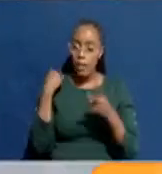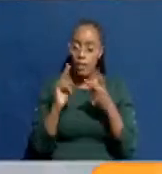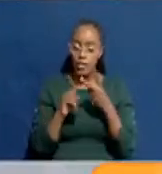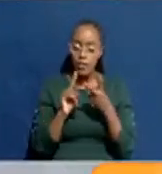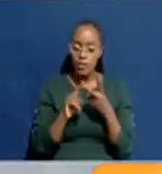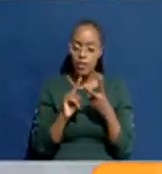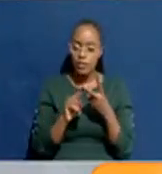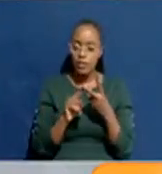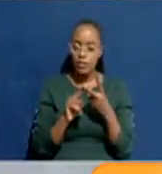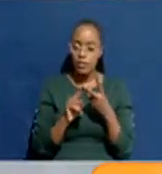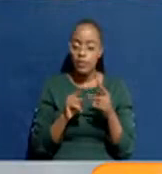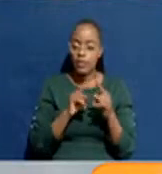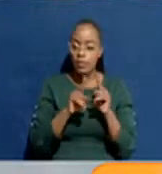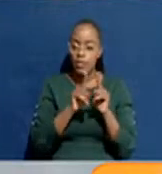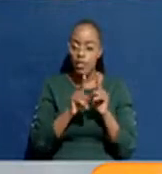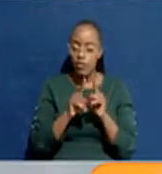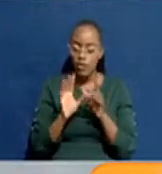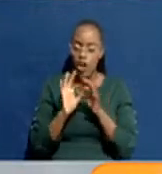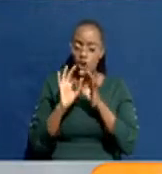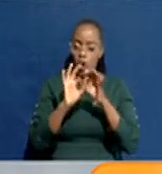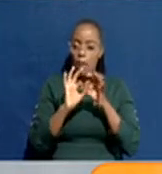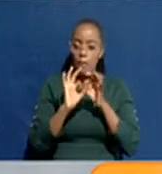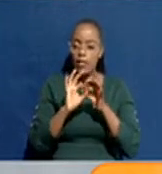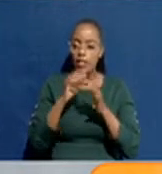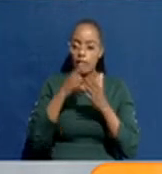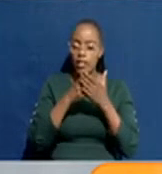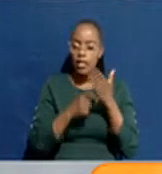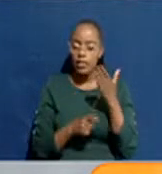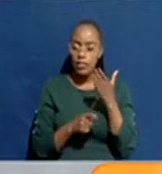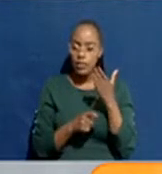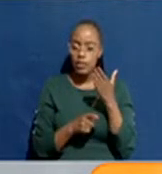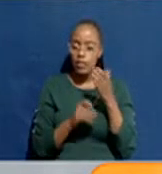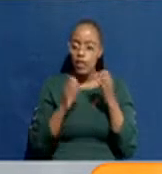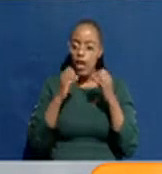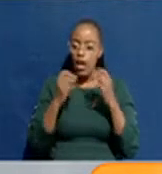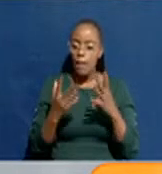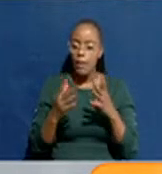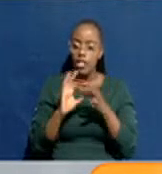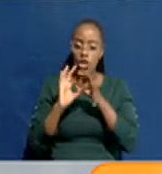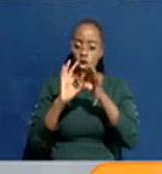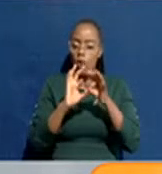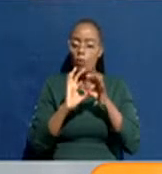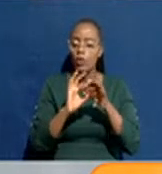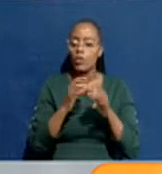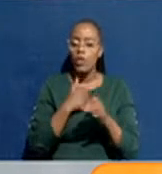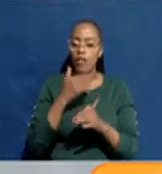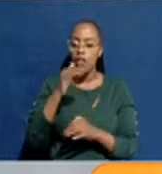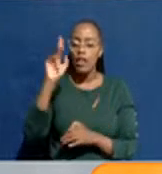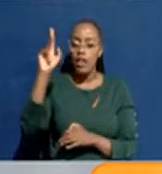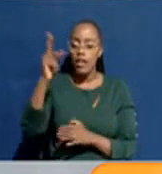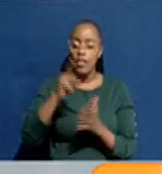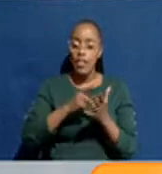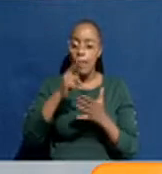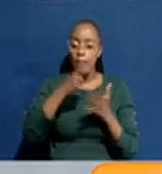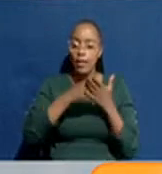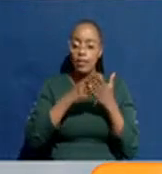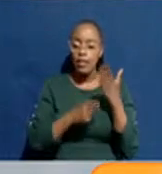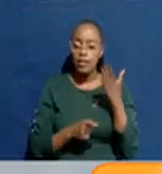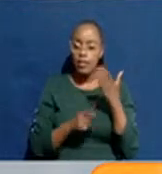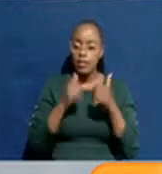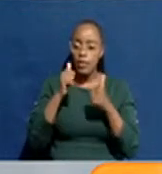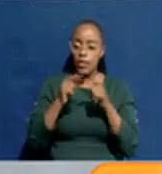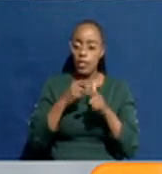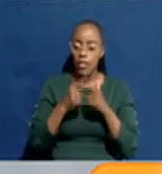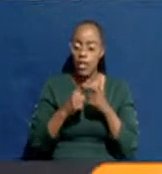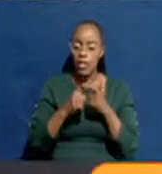Number two, let me finish. For example, you have corporate tax. Argument here. Corporate tax. How many corporates do you have in Kenya? They pay taxes, which then